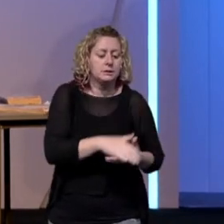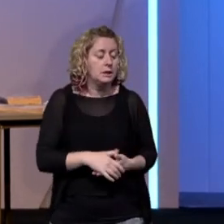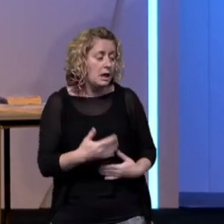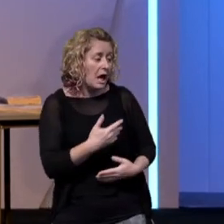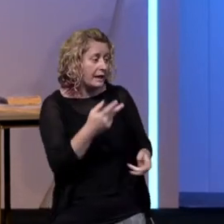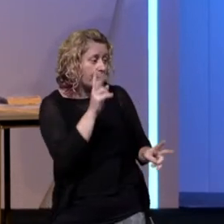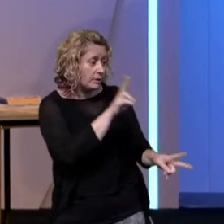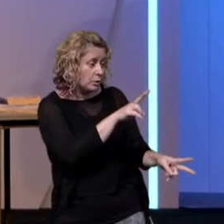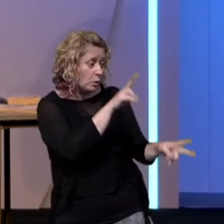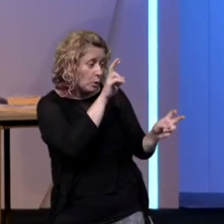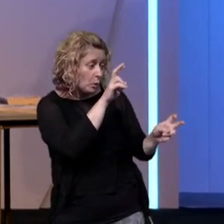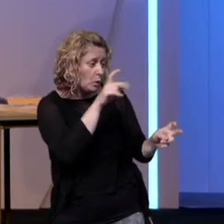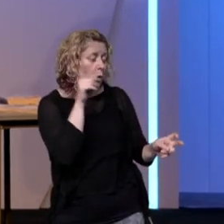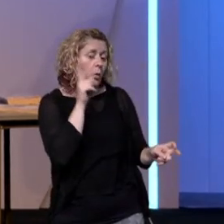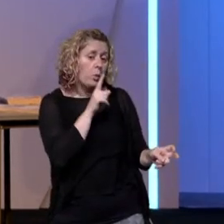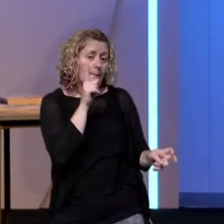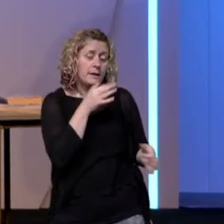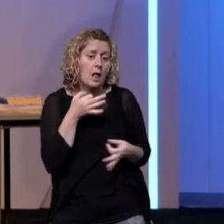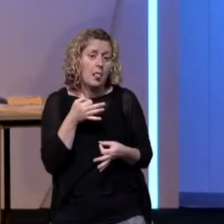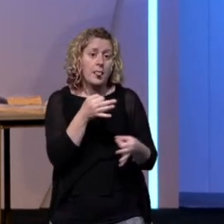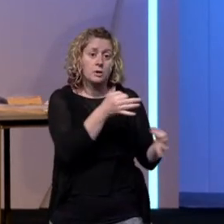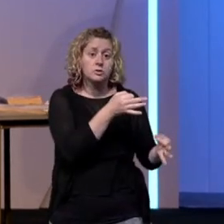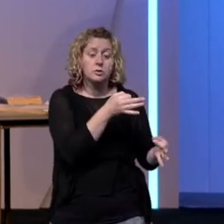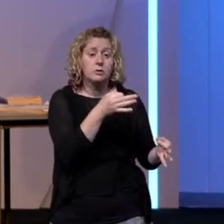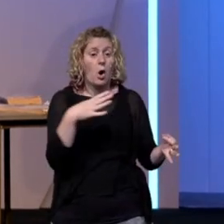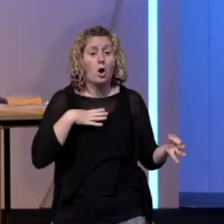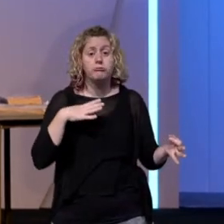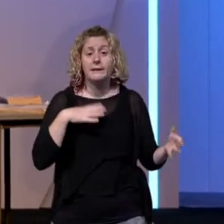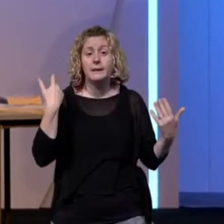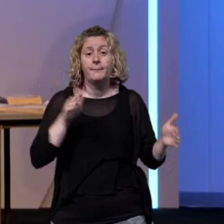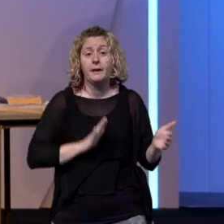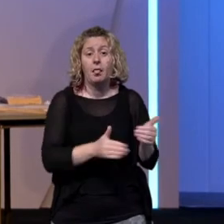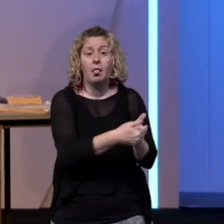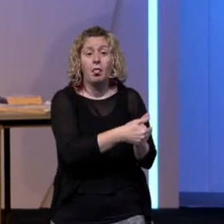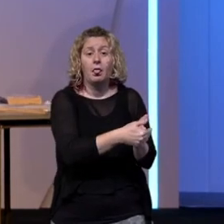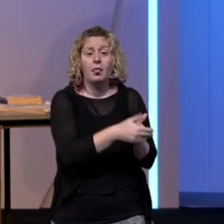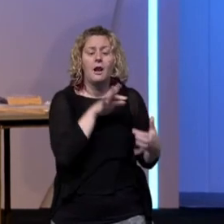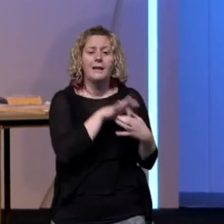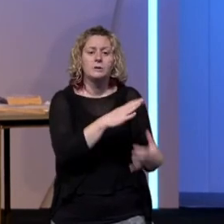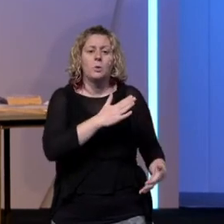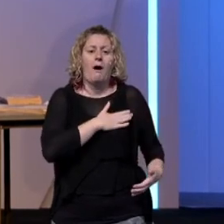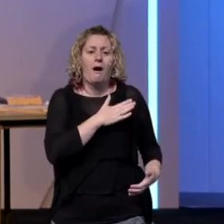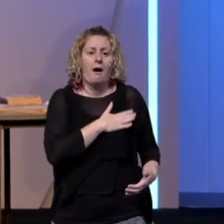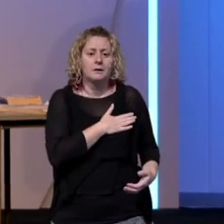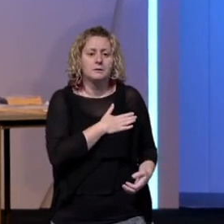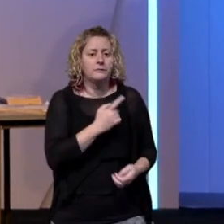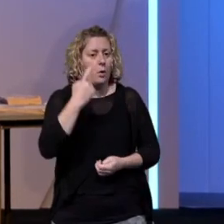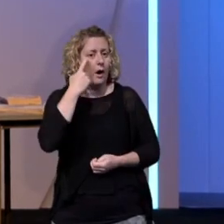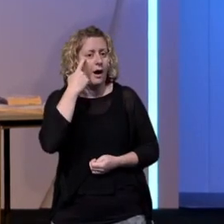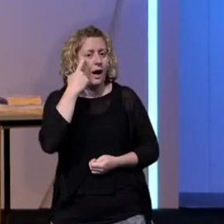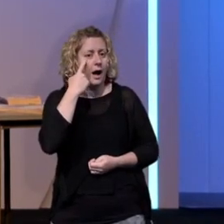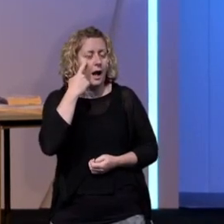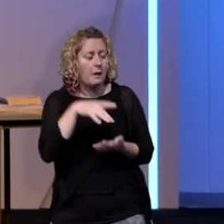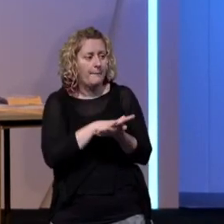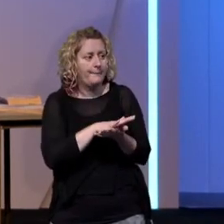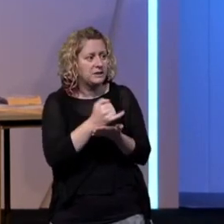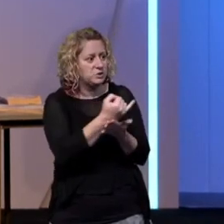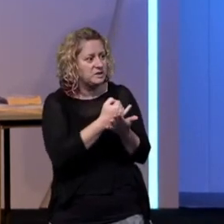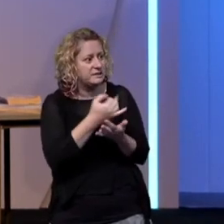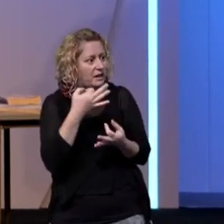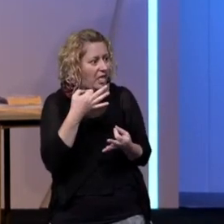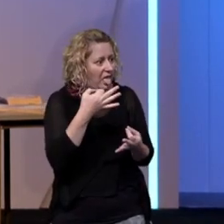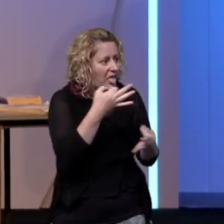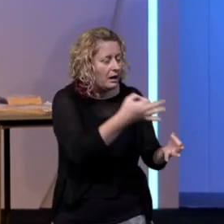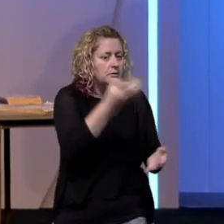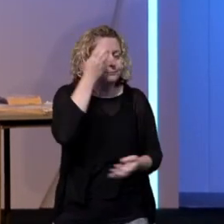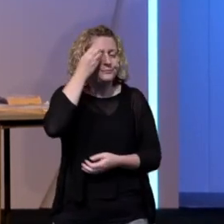has already committed adultery with her in his heart. If your right eye causes you to sin, gouge it out and throw it away. It's better for you to lose one